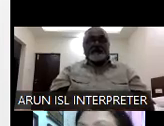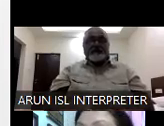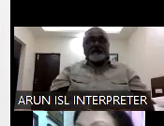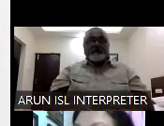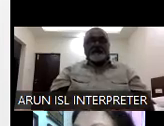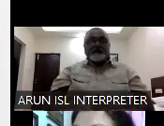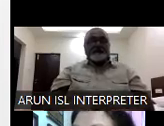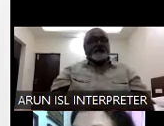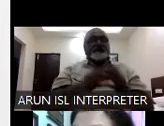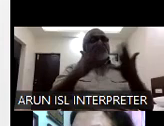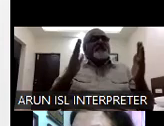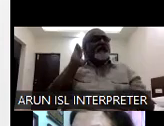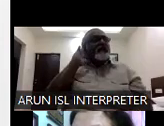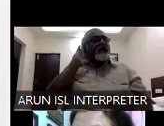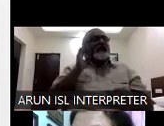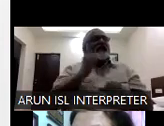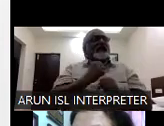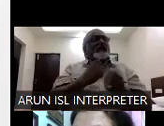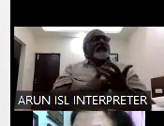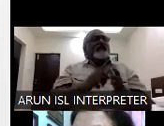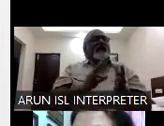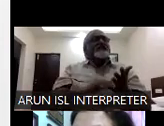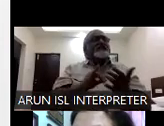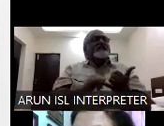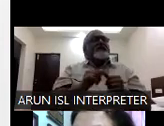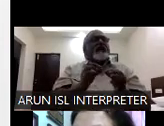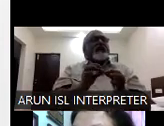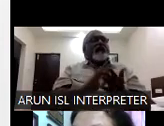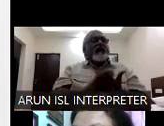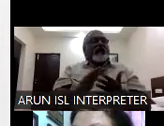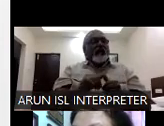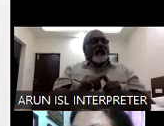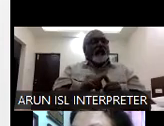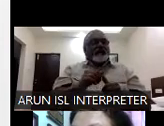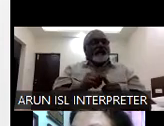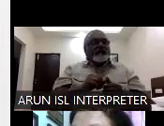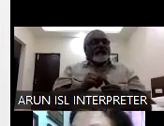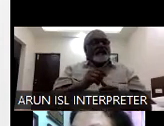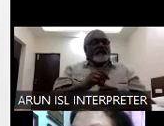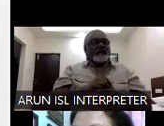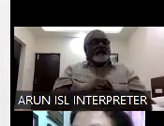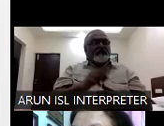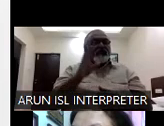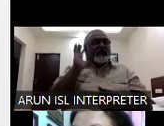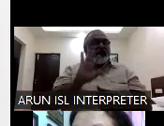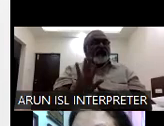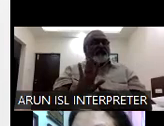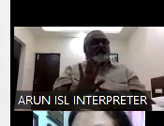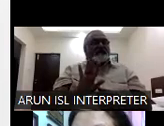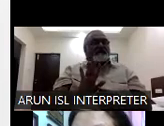Have anyone heard about Devanshi? Have you heard of Gram Sabha?